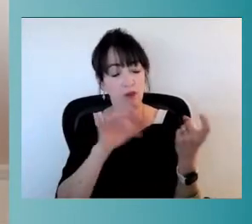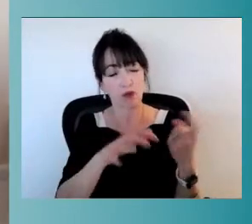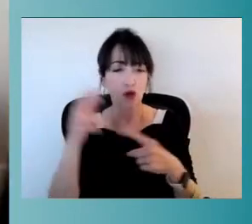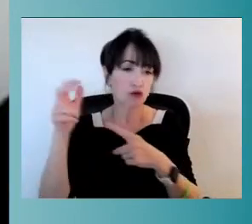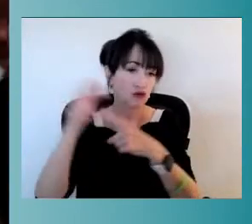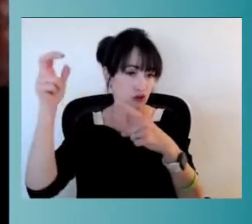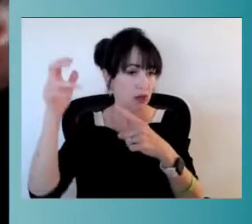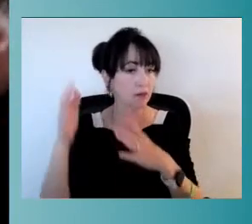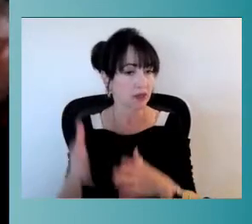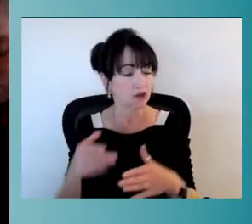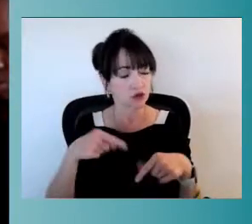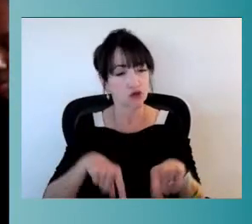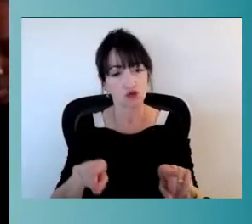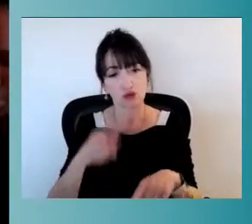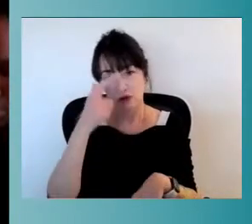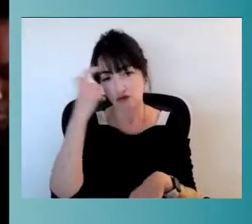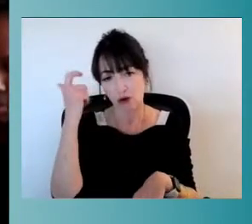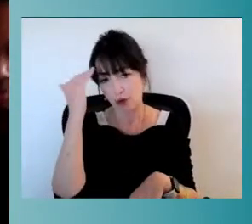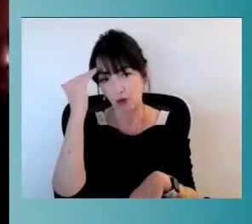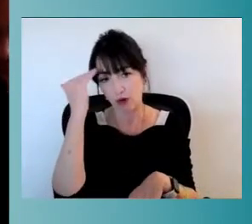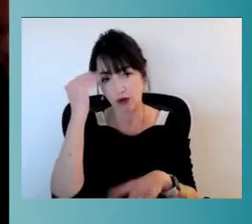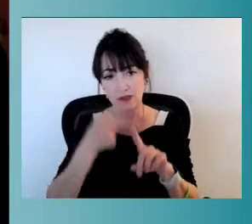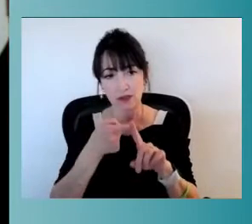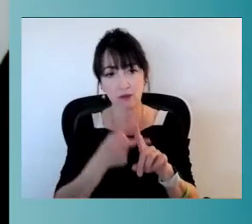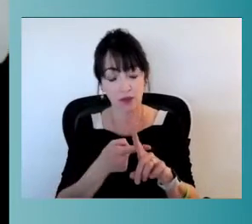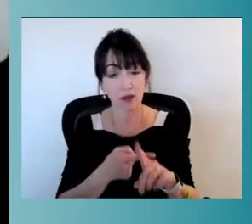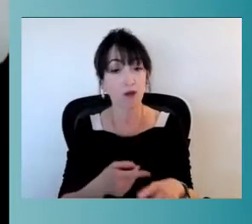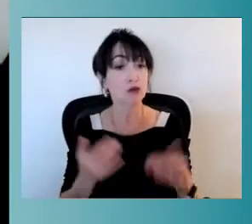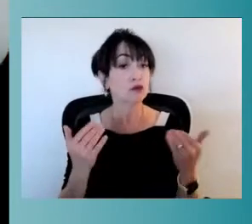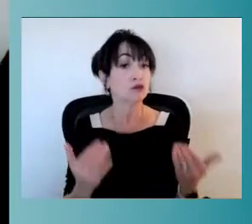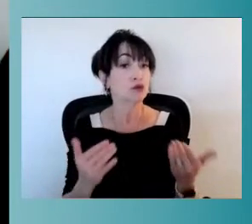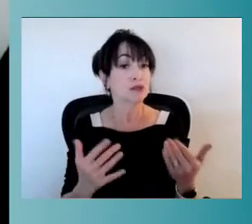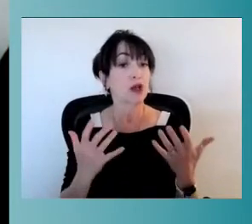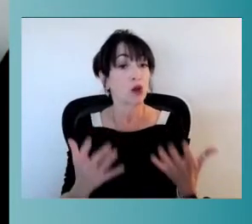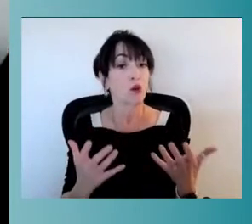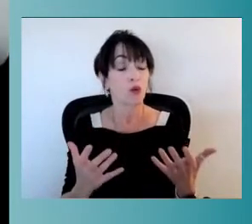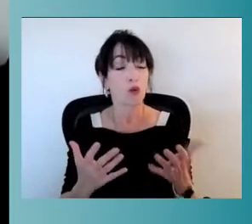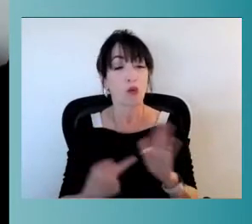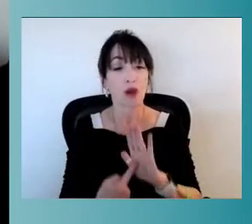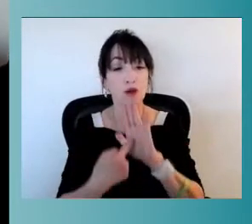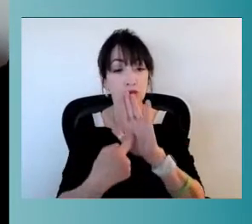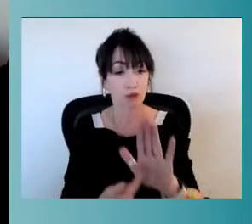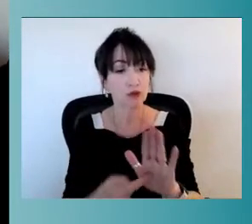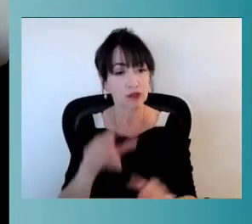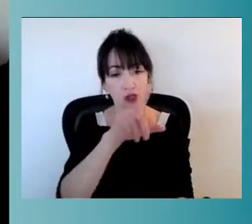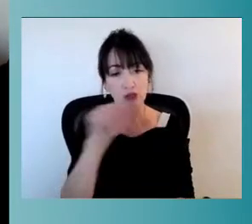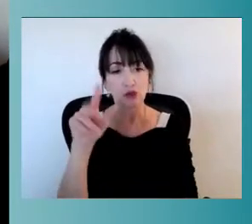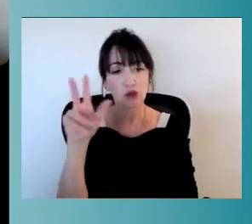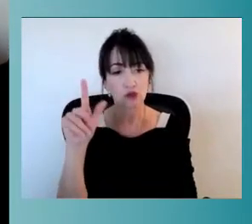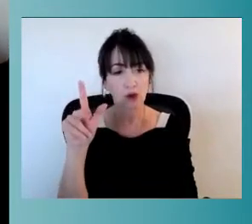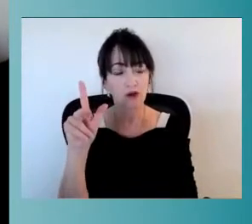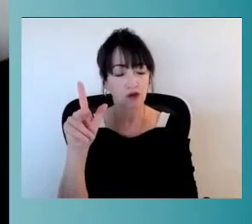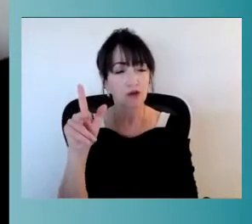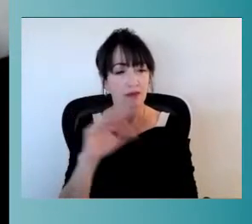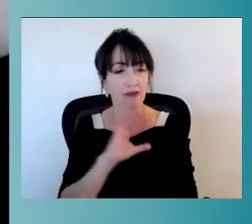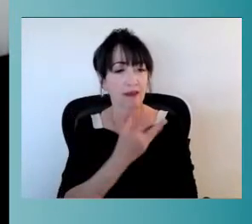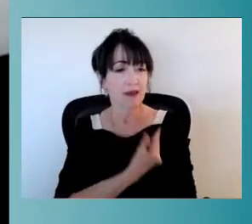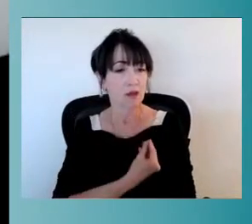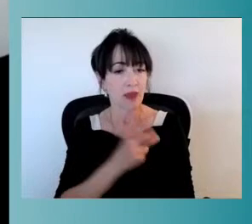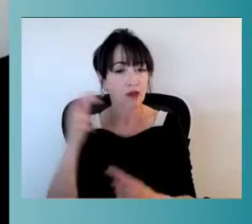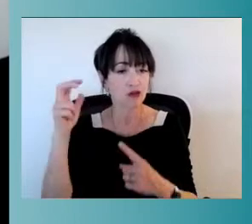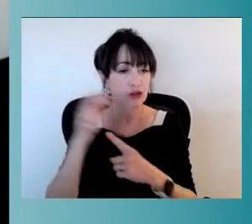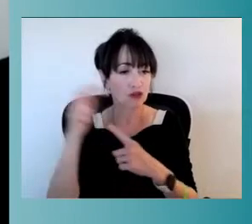Trauma Awareness Month. So we will now present the 2023 Compassionate Champion Awards. When your name